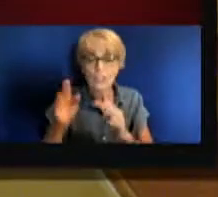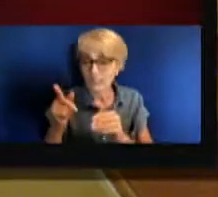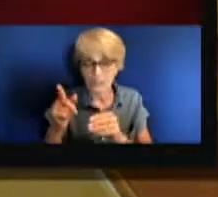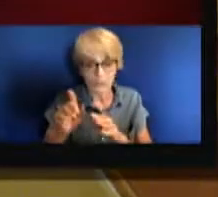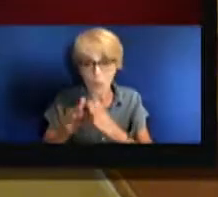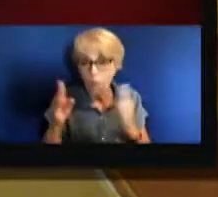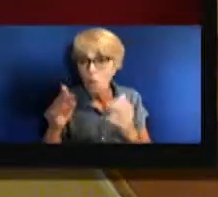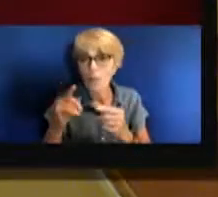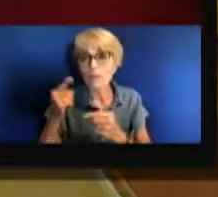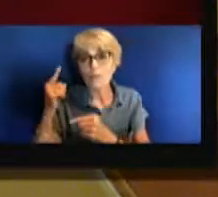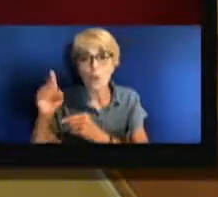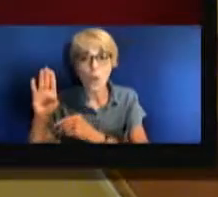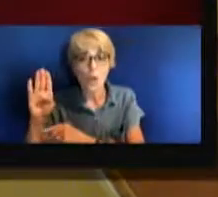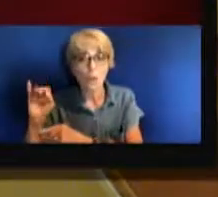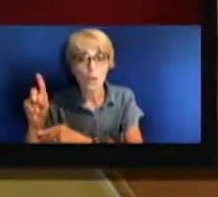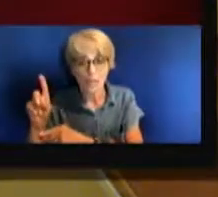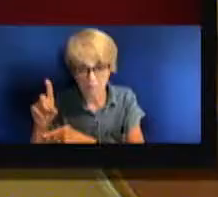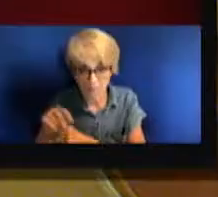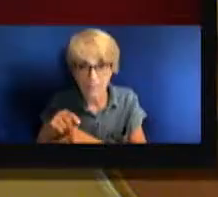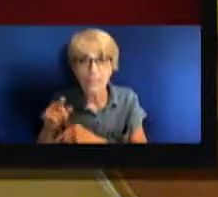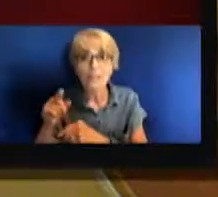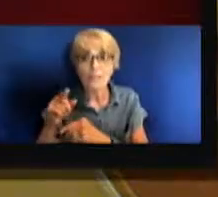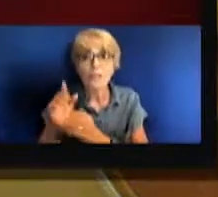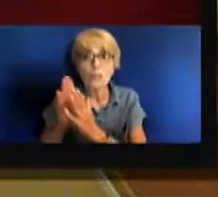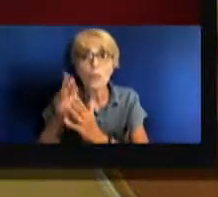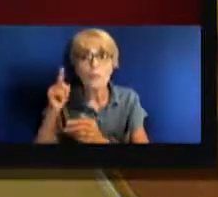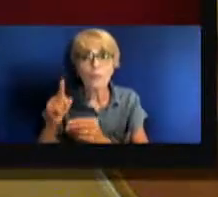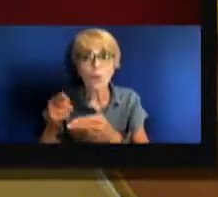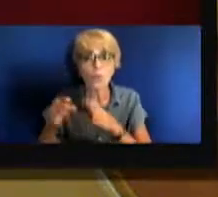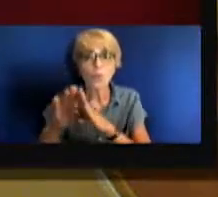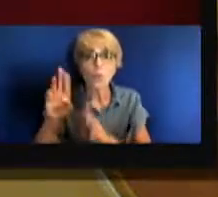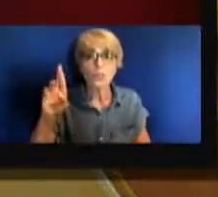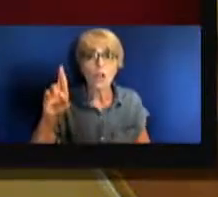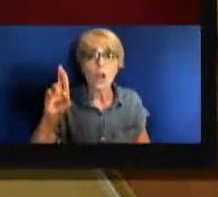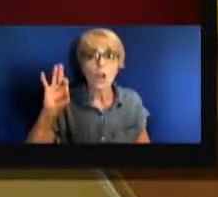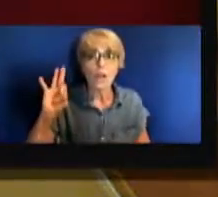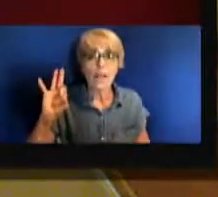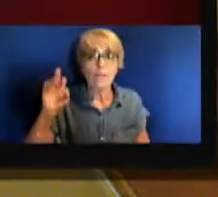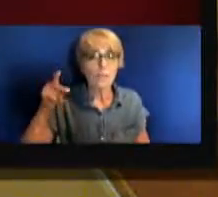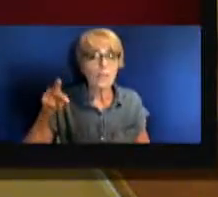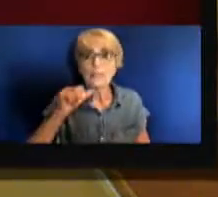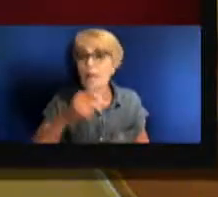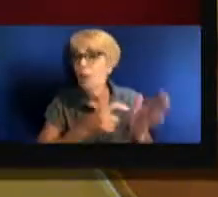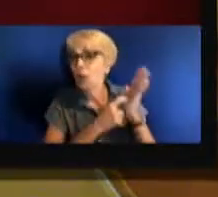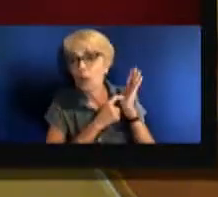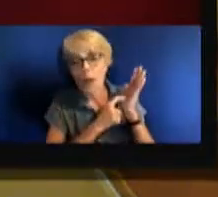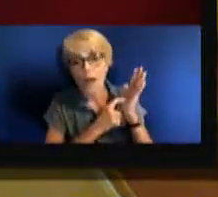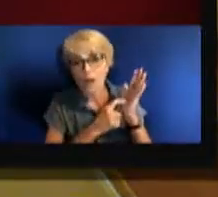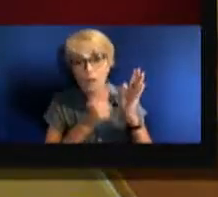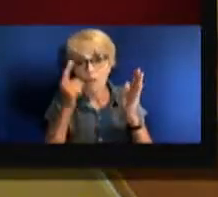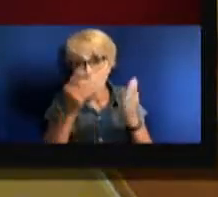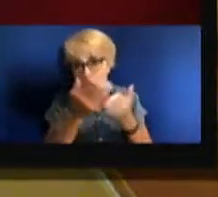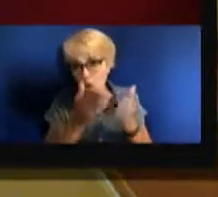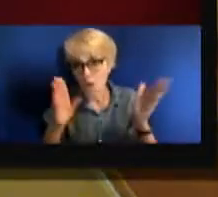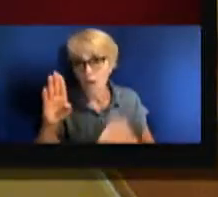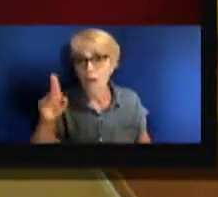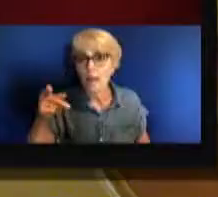there are requests for quotes and RFPs that are not required to have a public bid opening.